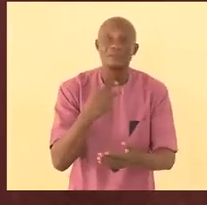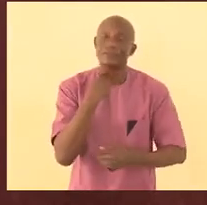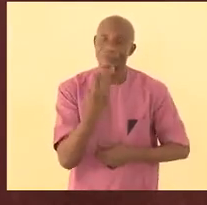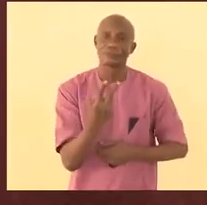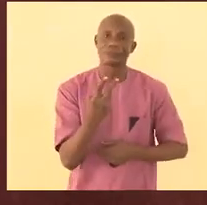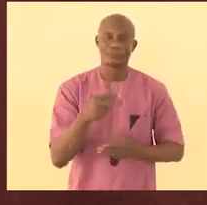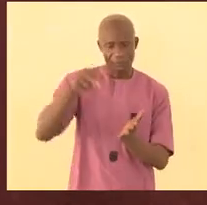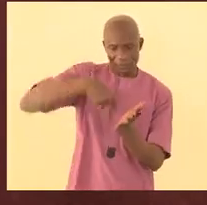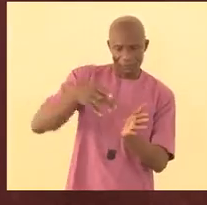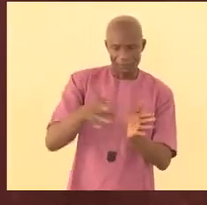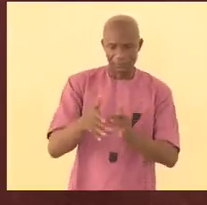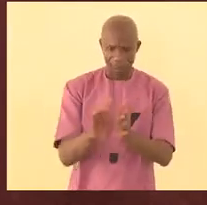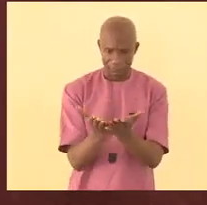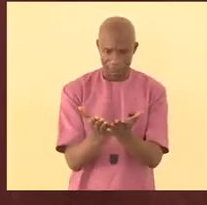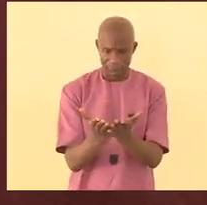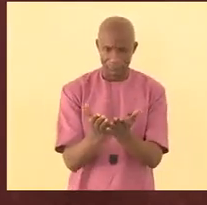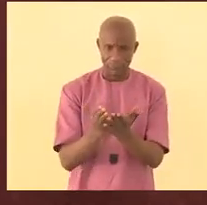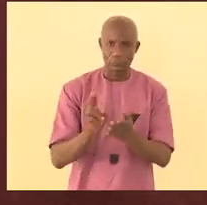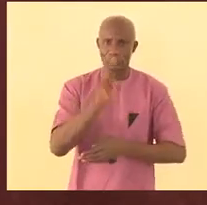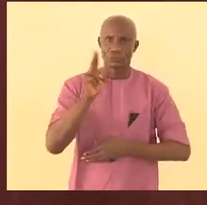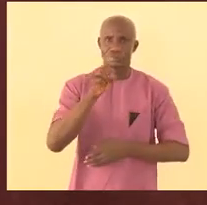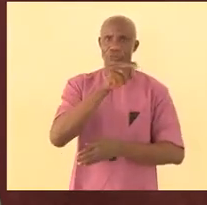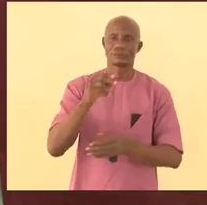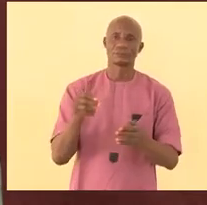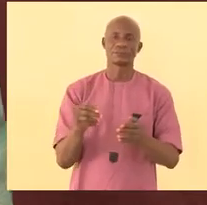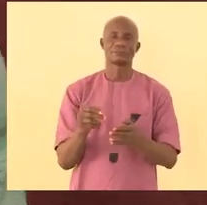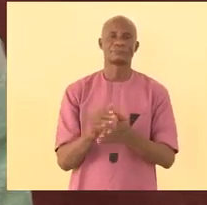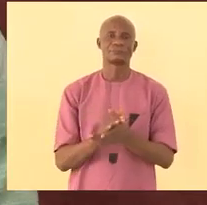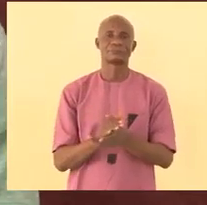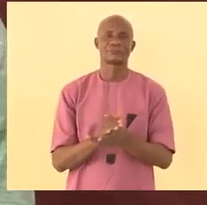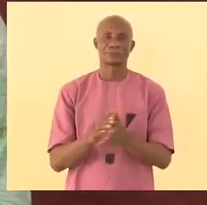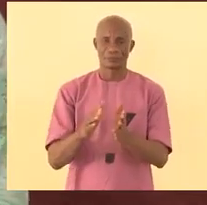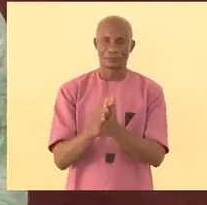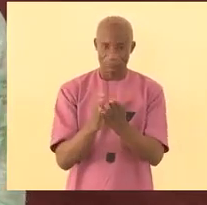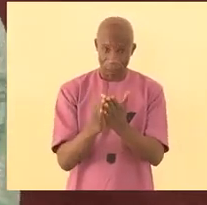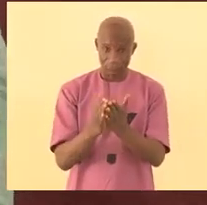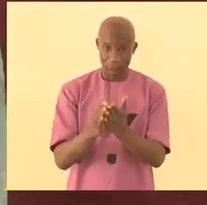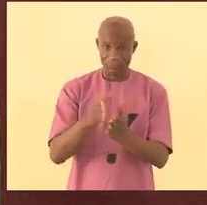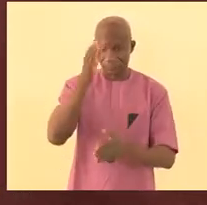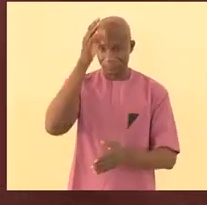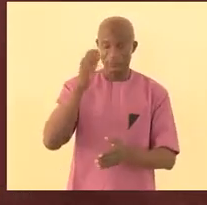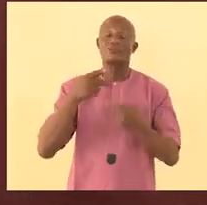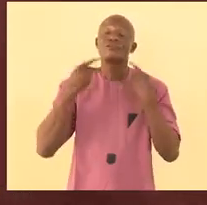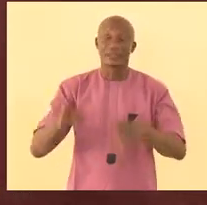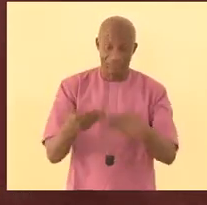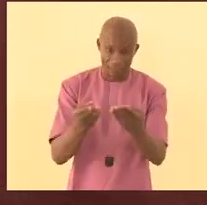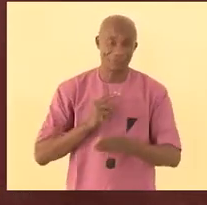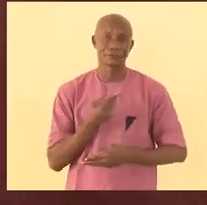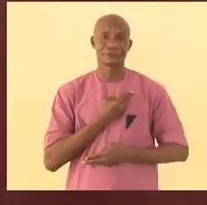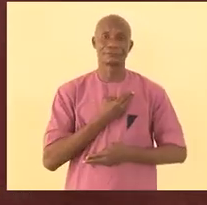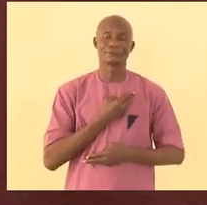Bible, I want to use this opportunity to talk more, a little about the book that Father gave us, the prayer book, the meditation